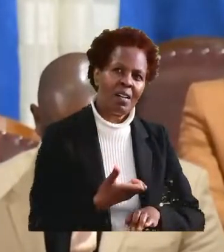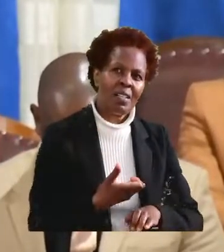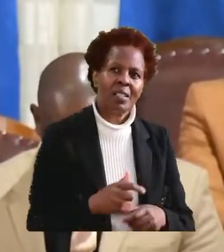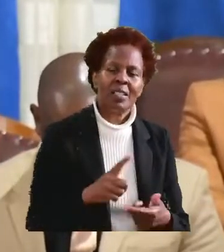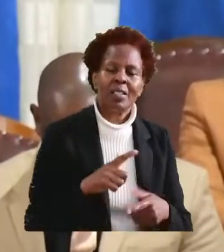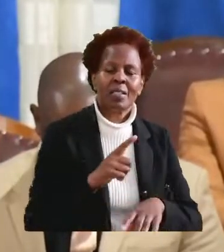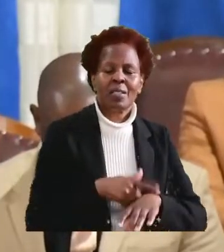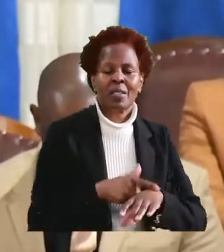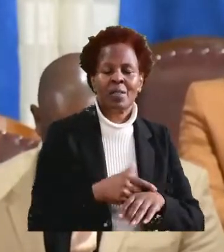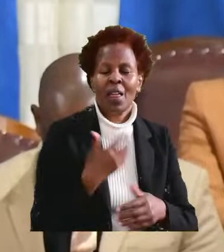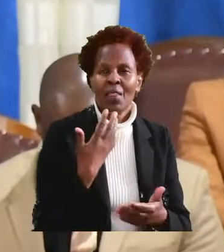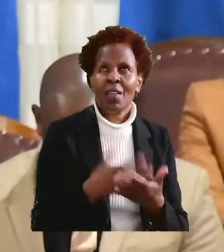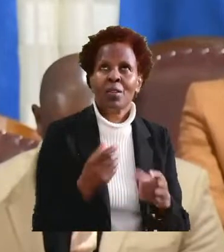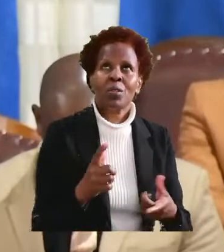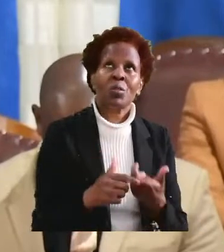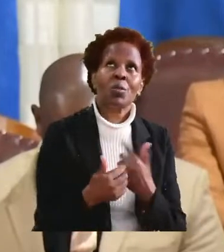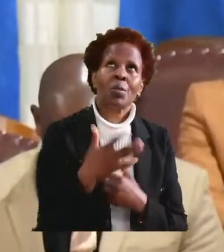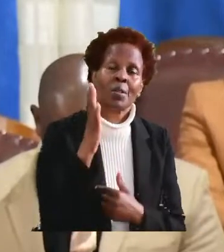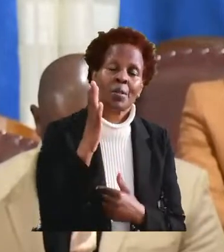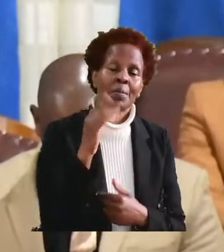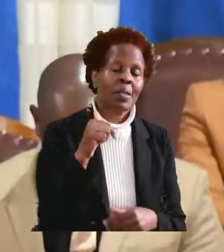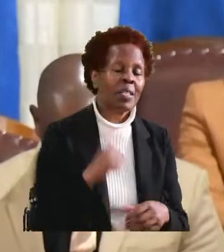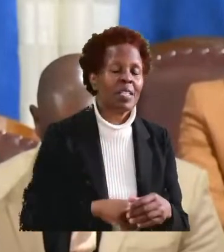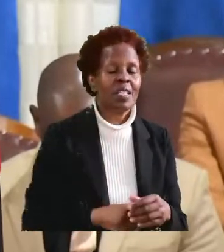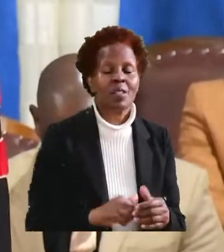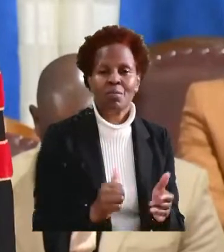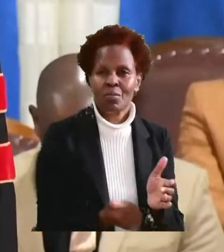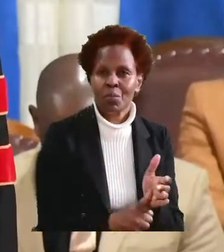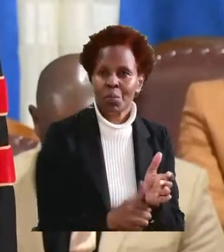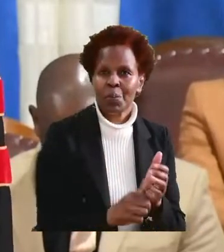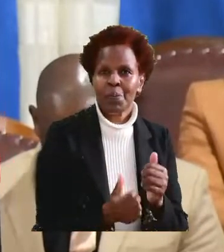God even in crisis.